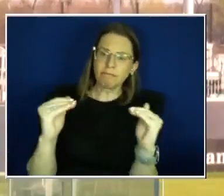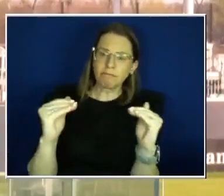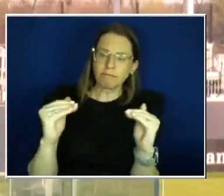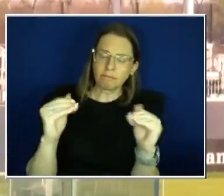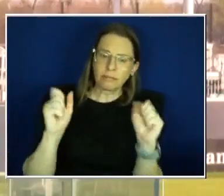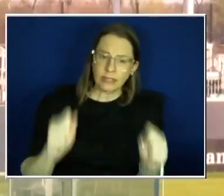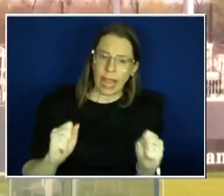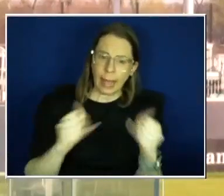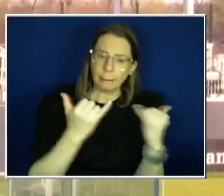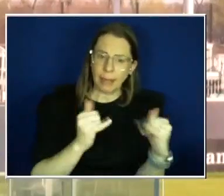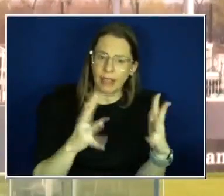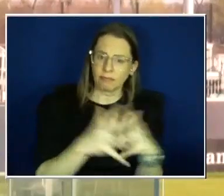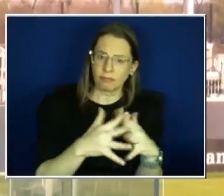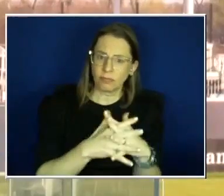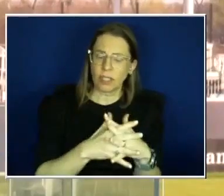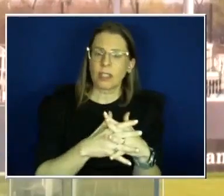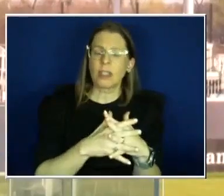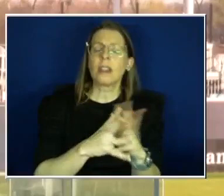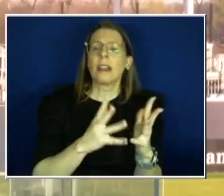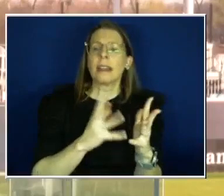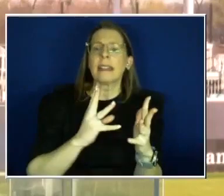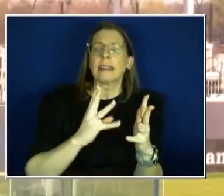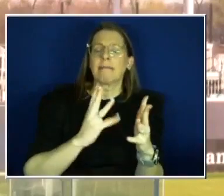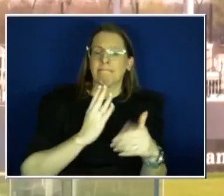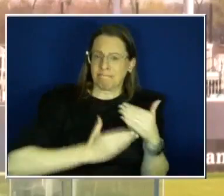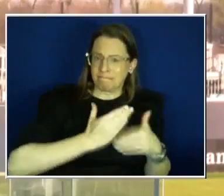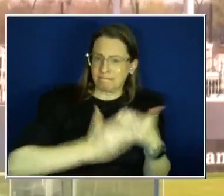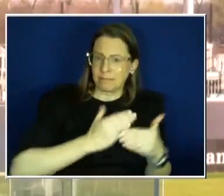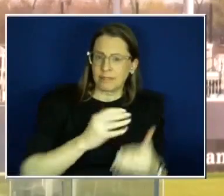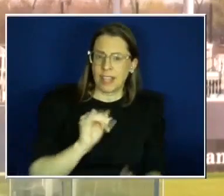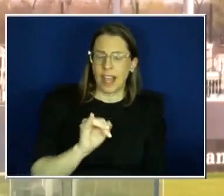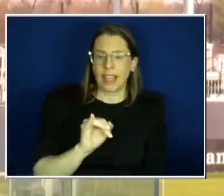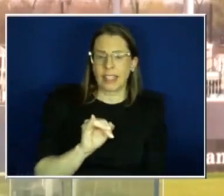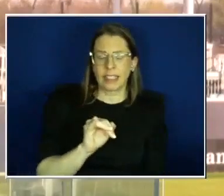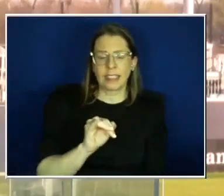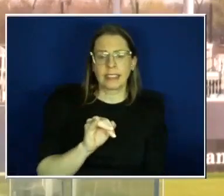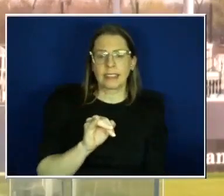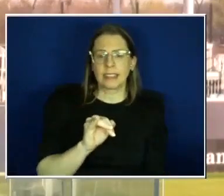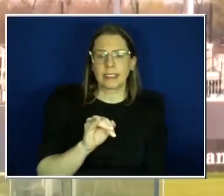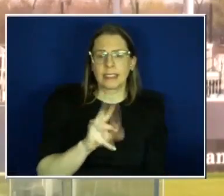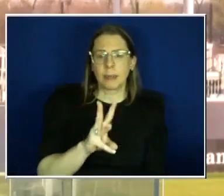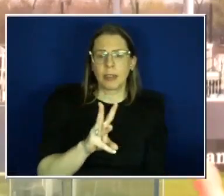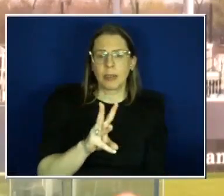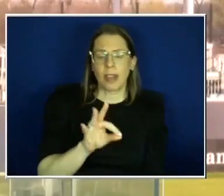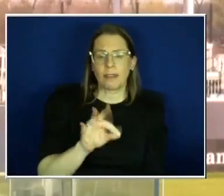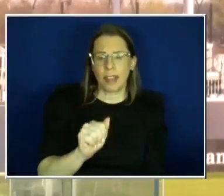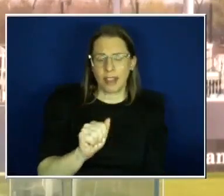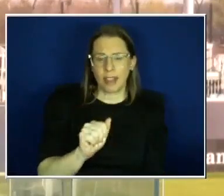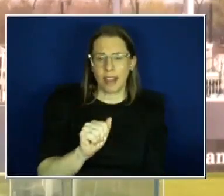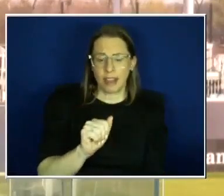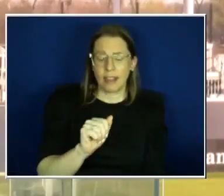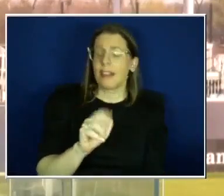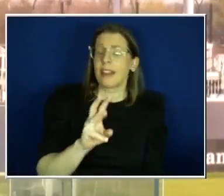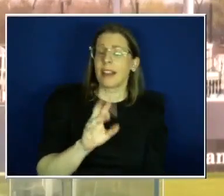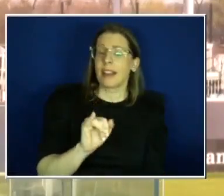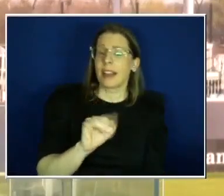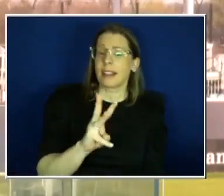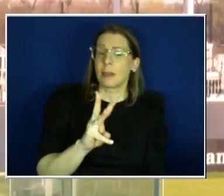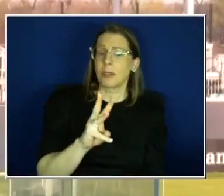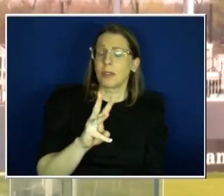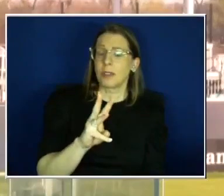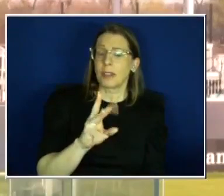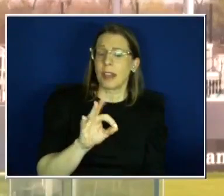through the ranks, especially in the IWFL and the WFA, we were in high school stadiums.